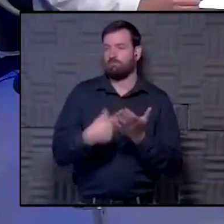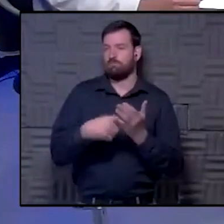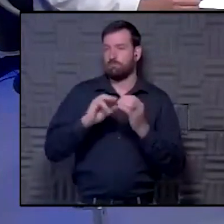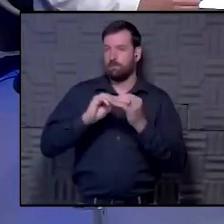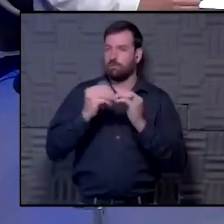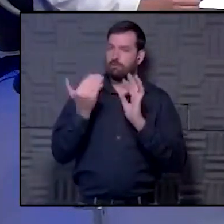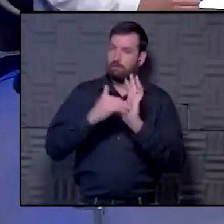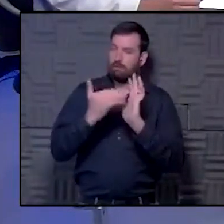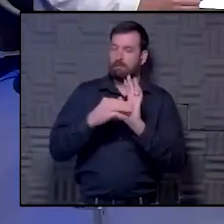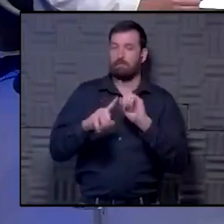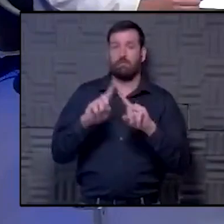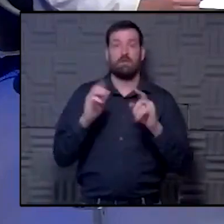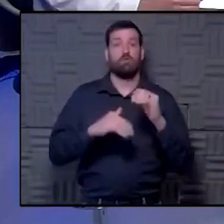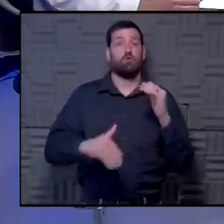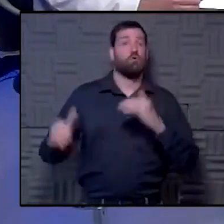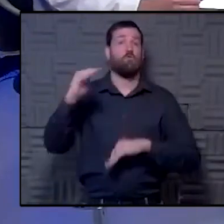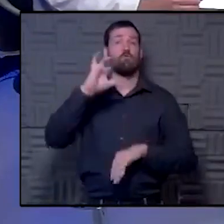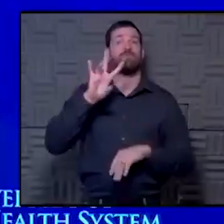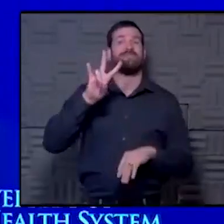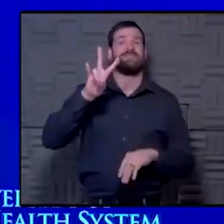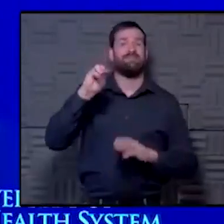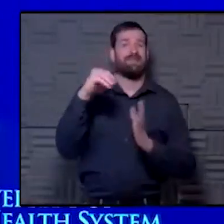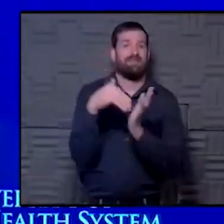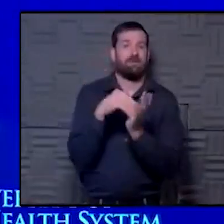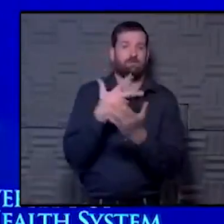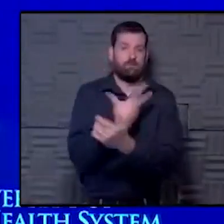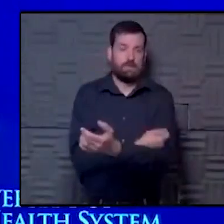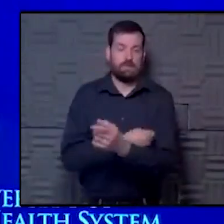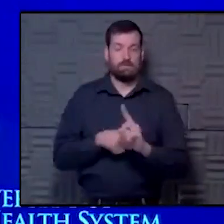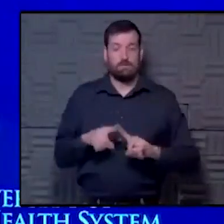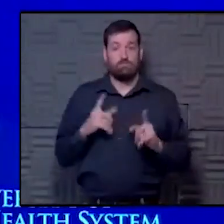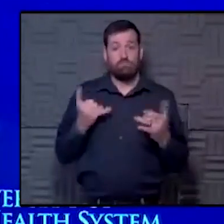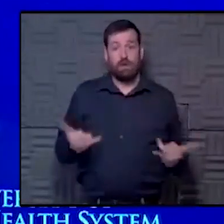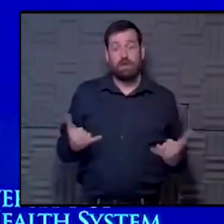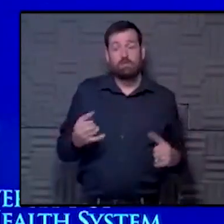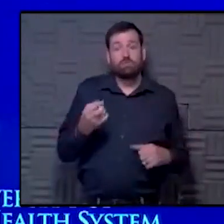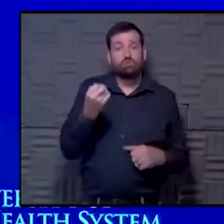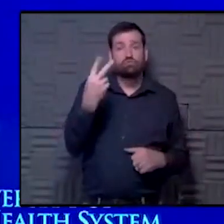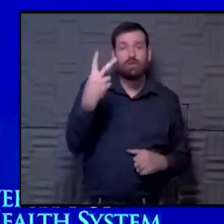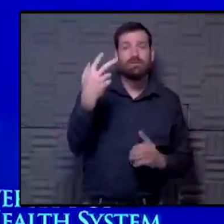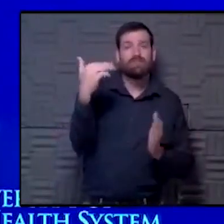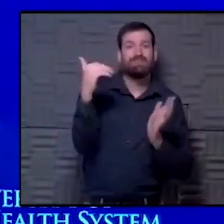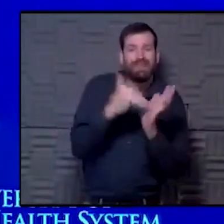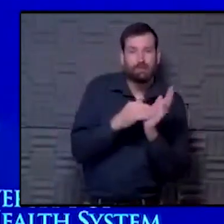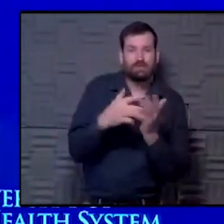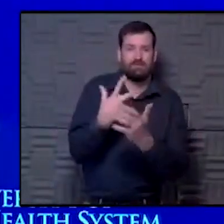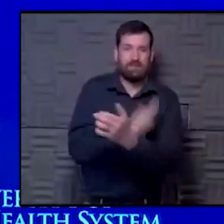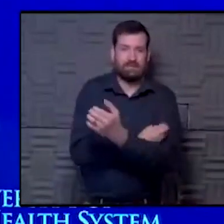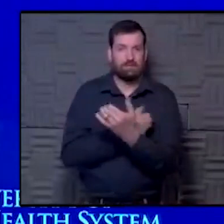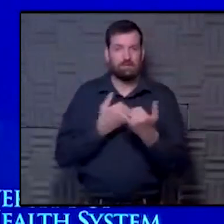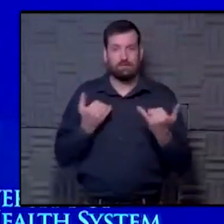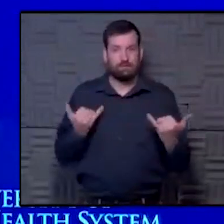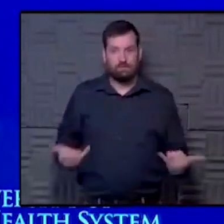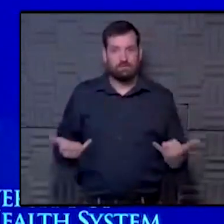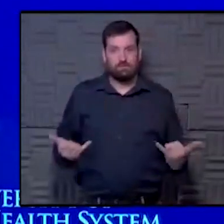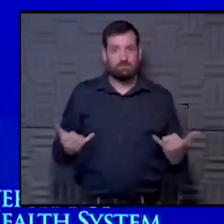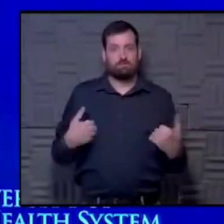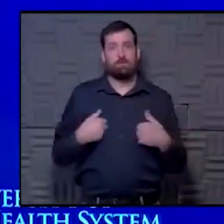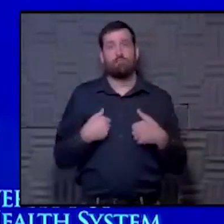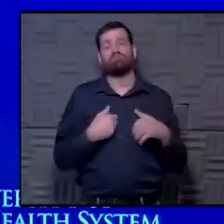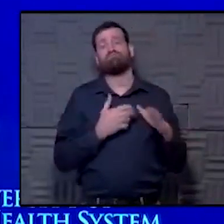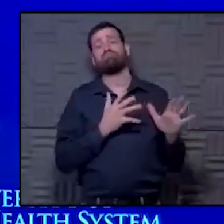and again, but we've done over 70,000 vaccinations, but currently we have 12,000 vaccines that are crying in a